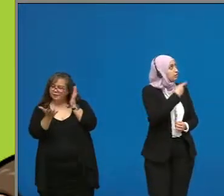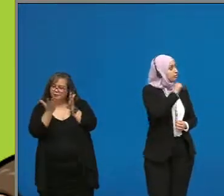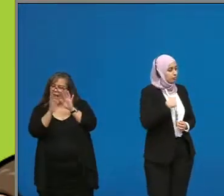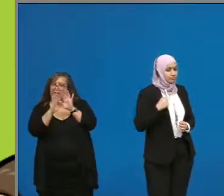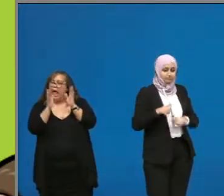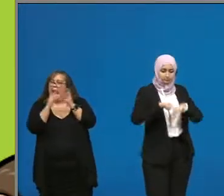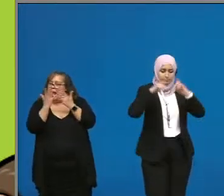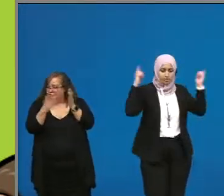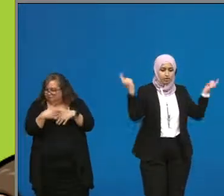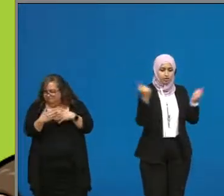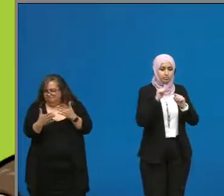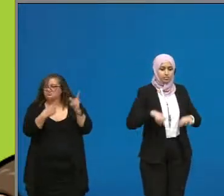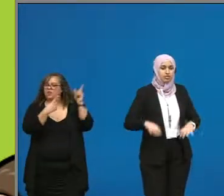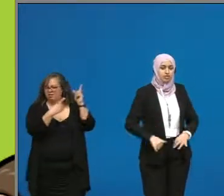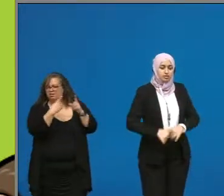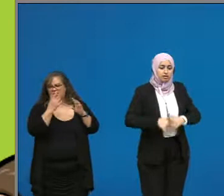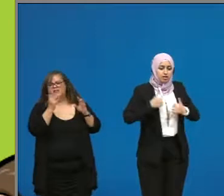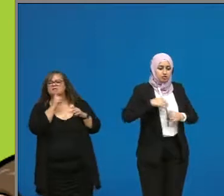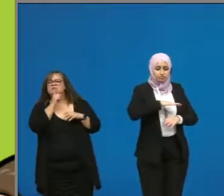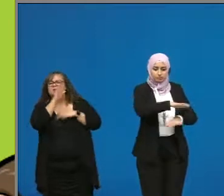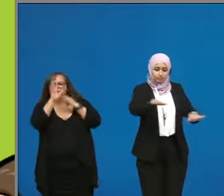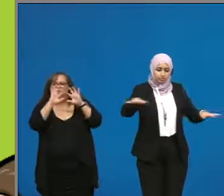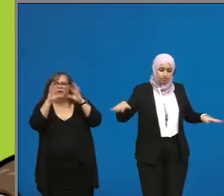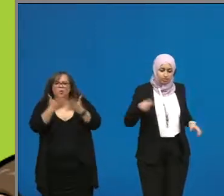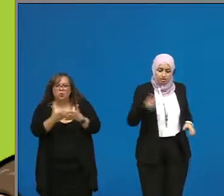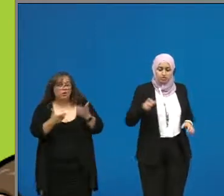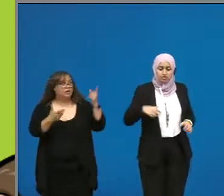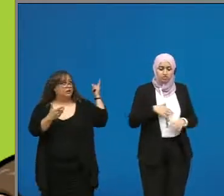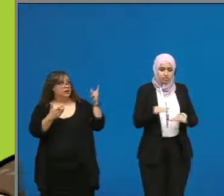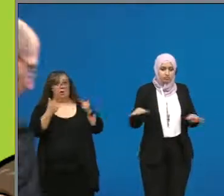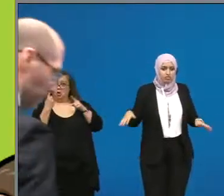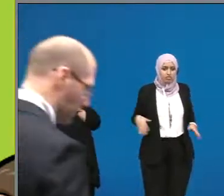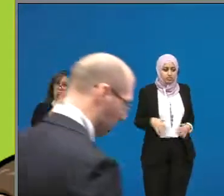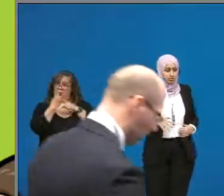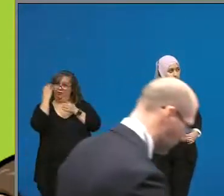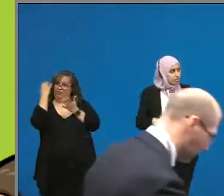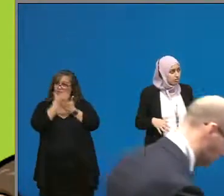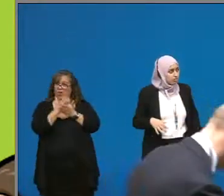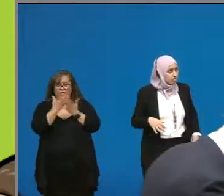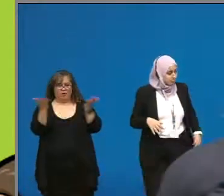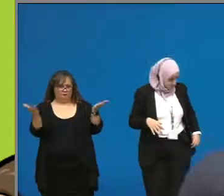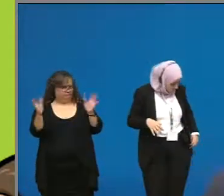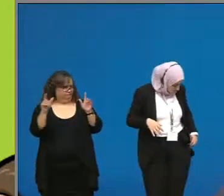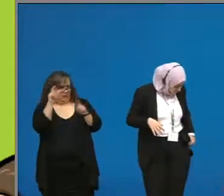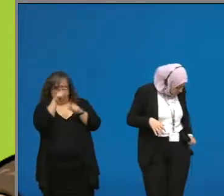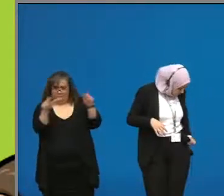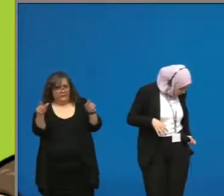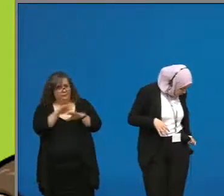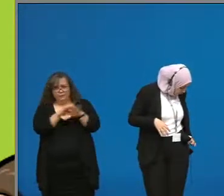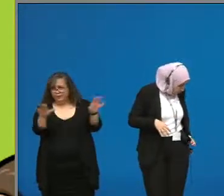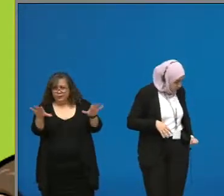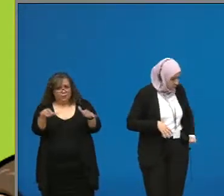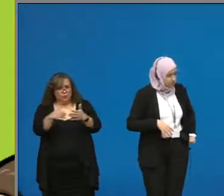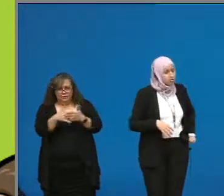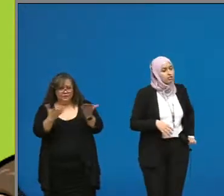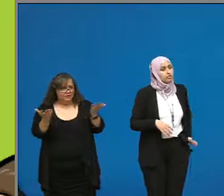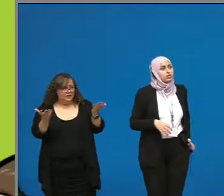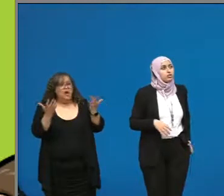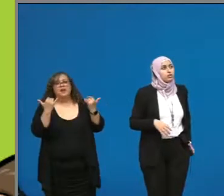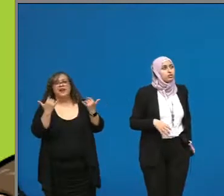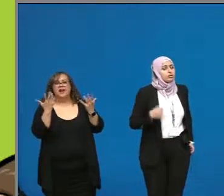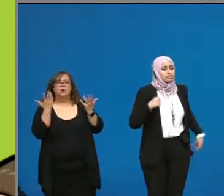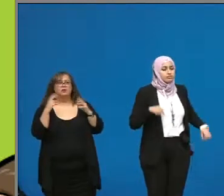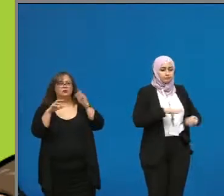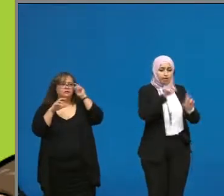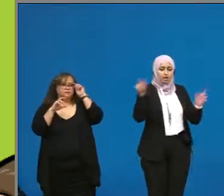world. The thought of placing a standard photograph on a slide is quite alien because we want to have our Bitmojis that we use on Snapchat. We